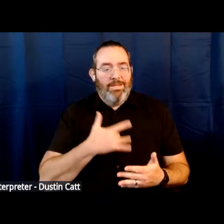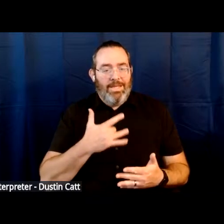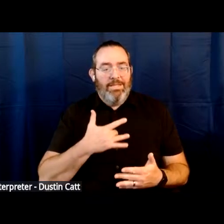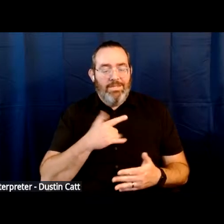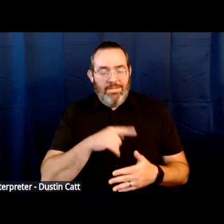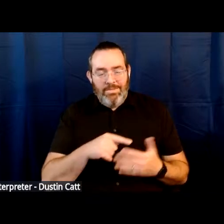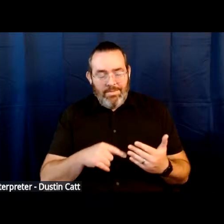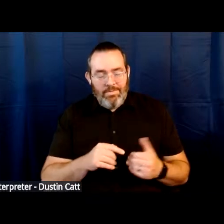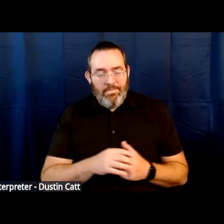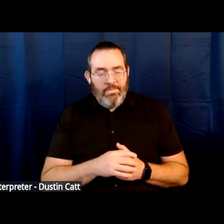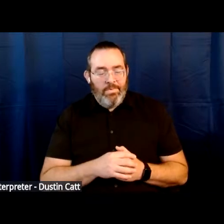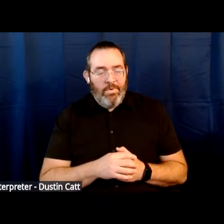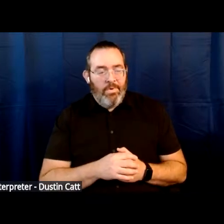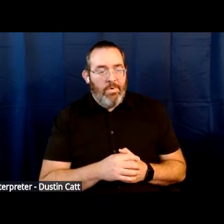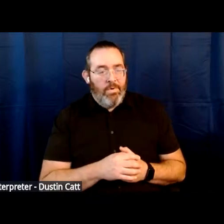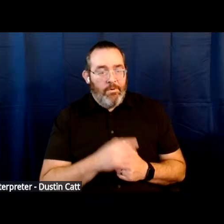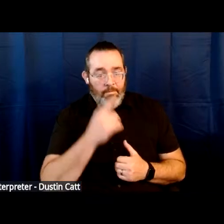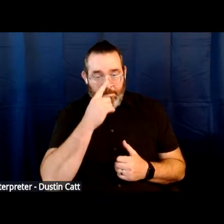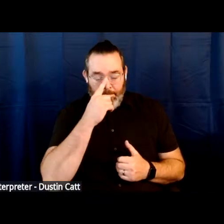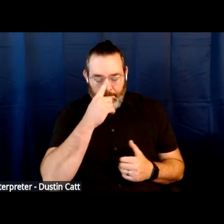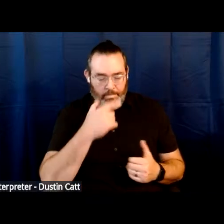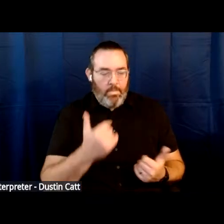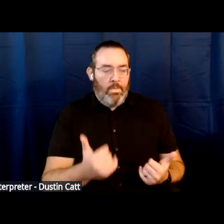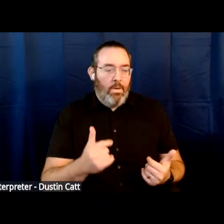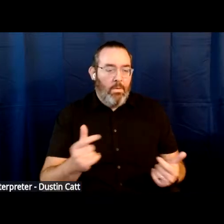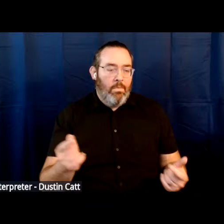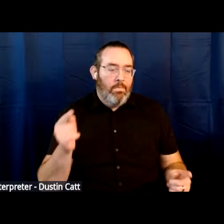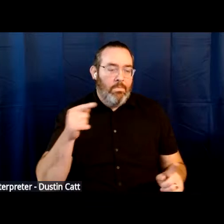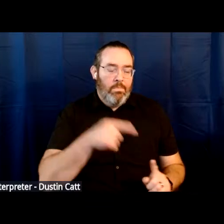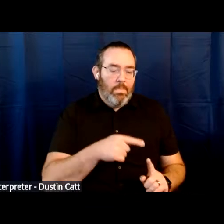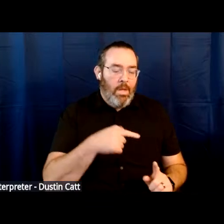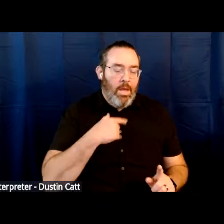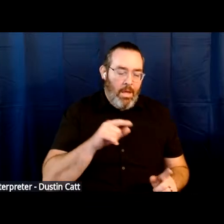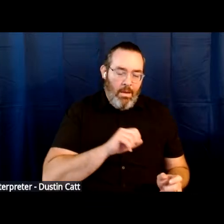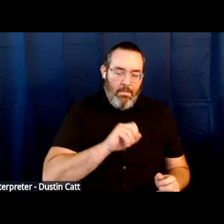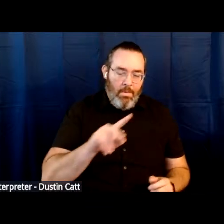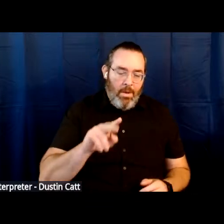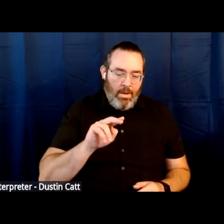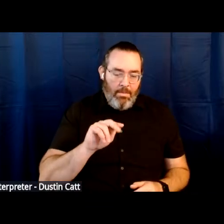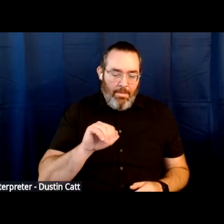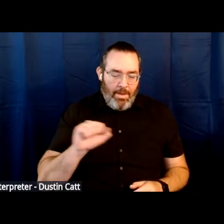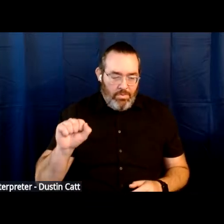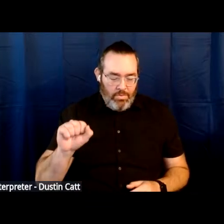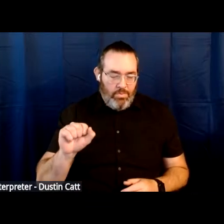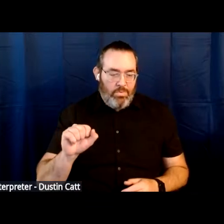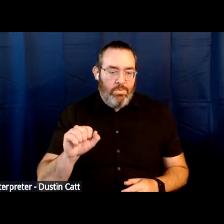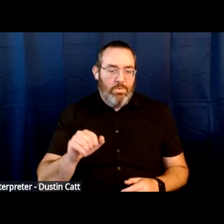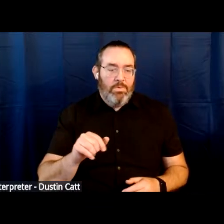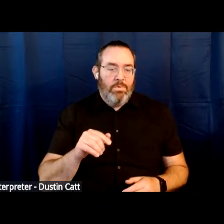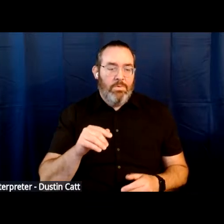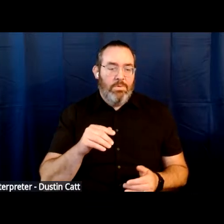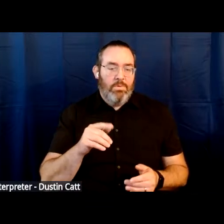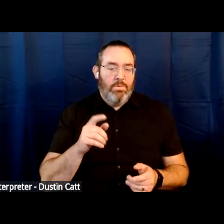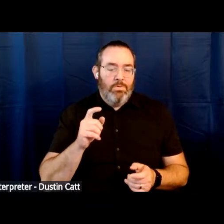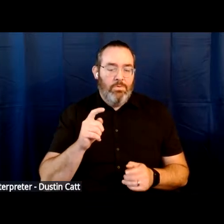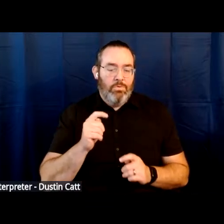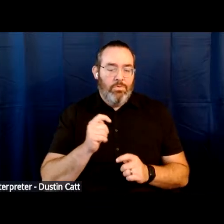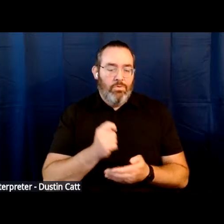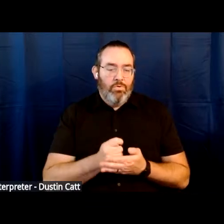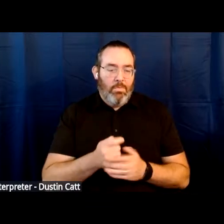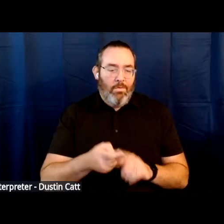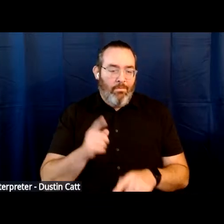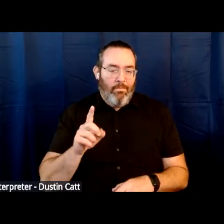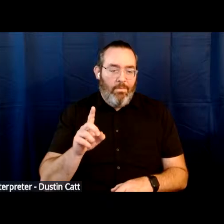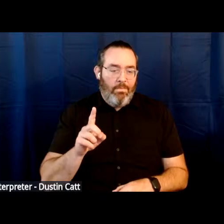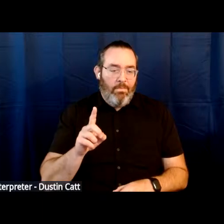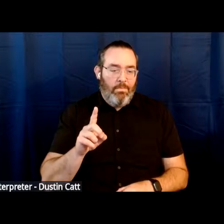saying, I did move back to Massachusetts. I was able to be treated by Dr. Eric Holbrook, who changed my life for the